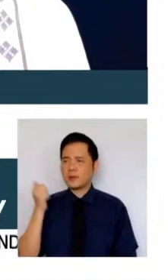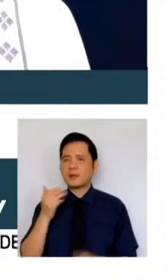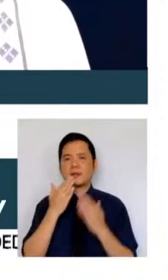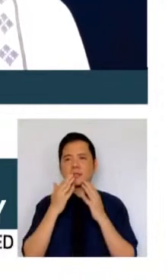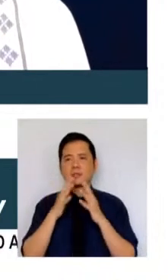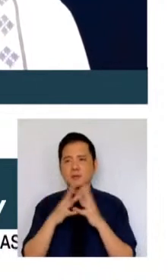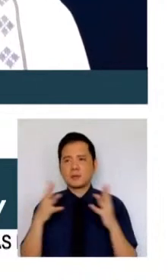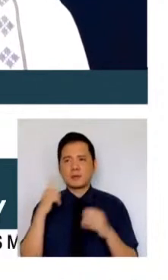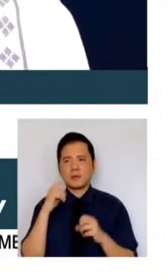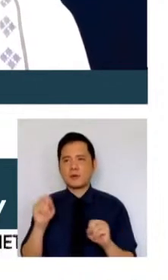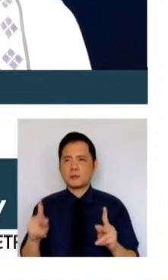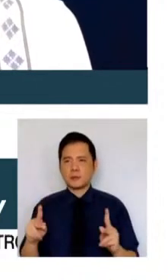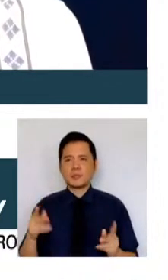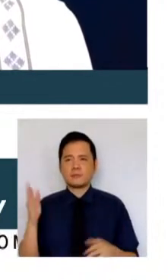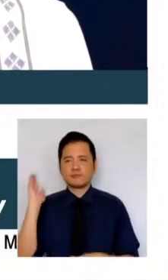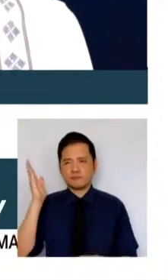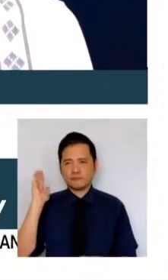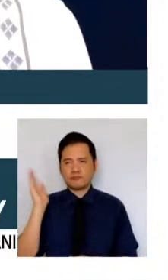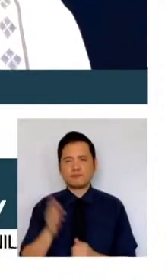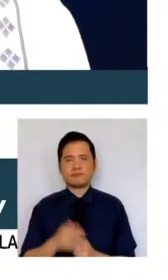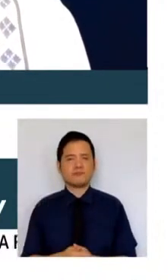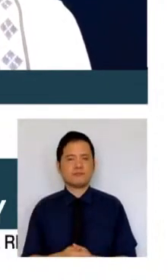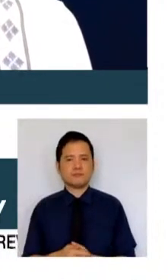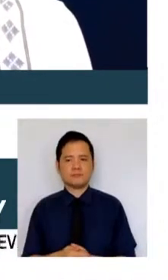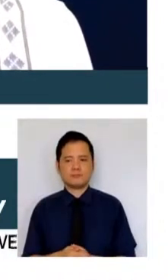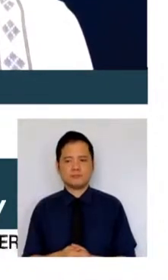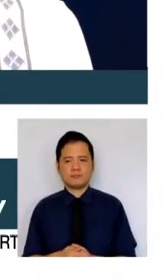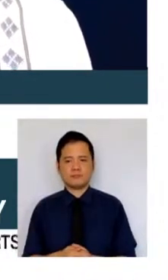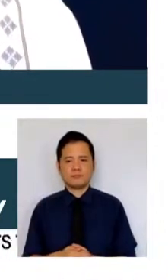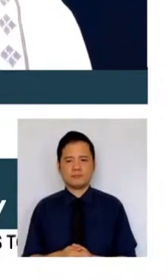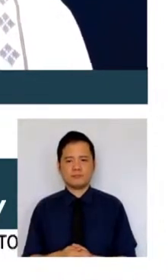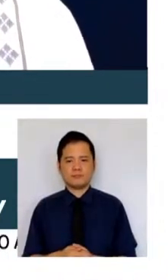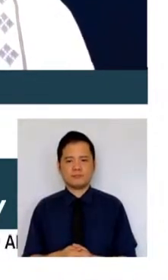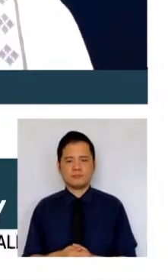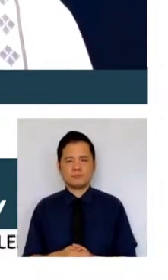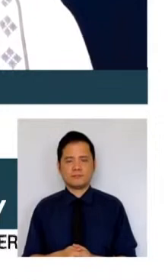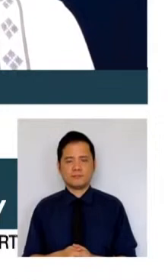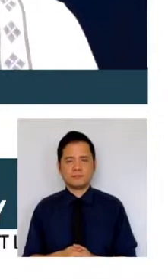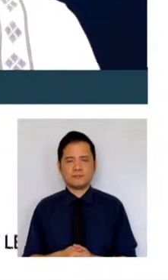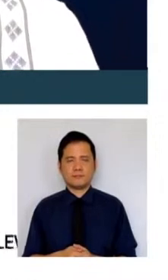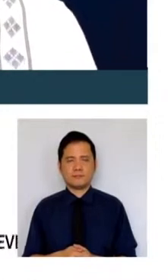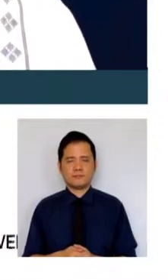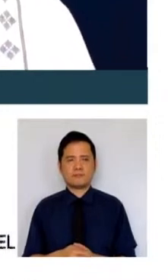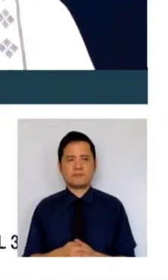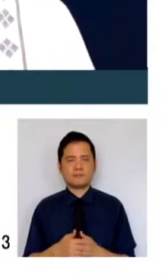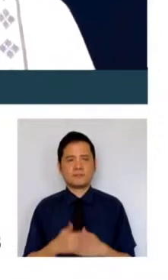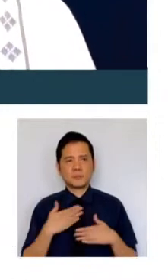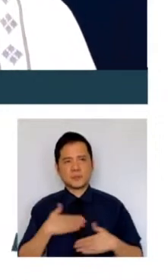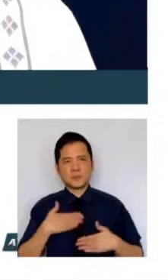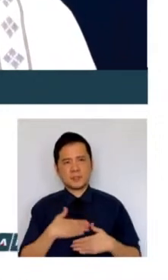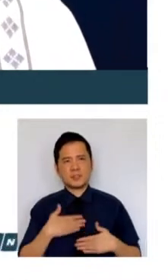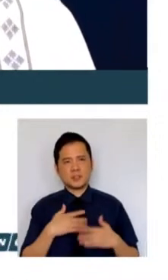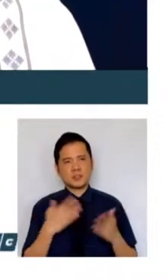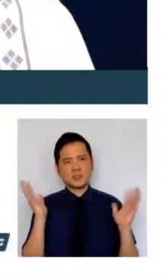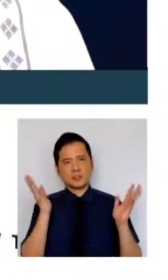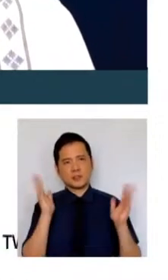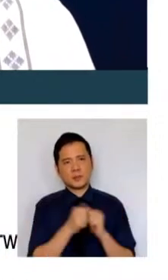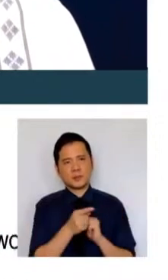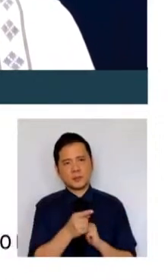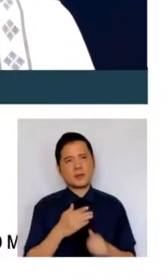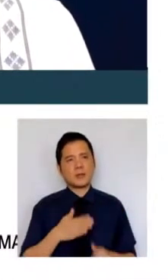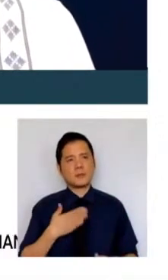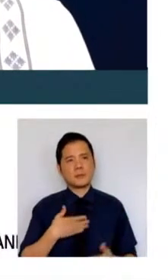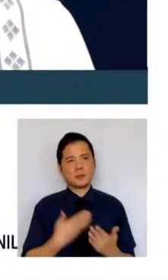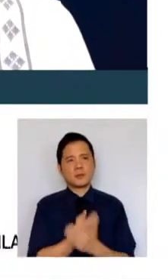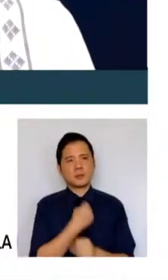And thank you so much for the opportunity to share views with you and our listeners. Always a pleasure talking to you. Happy New Year, sir. Take care and